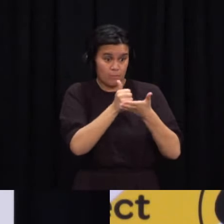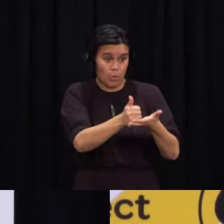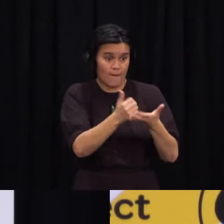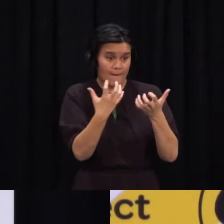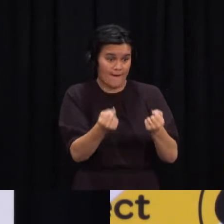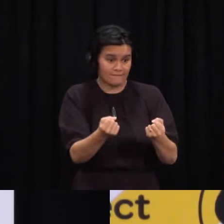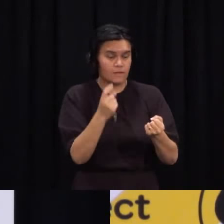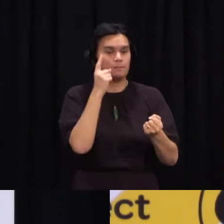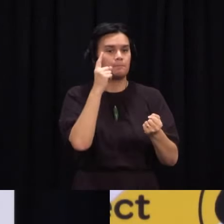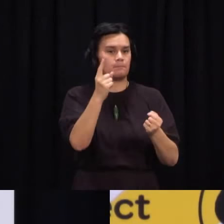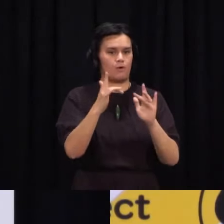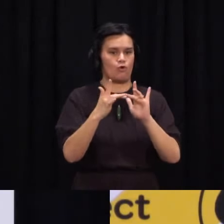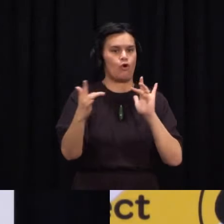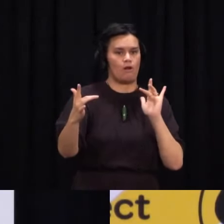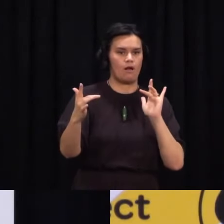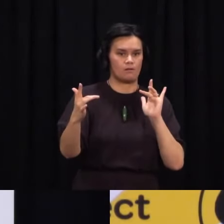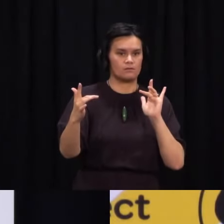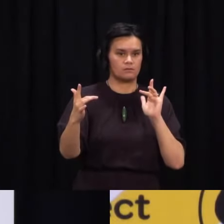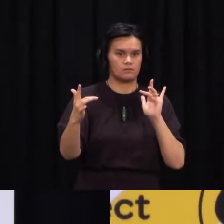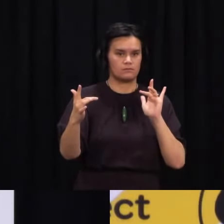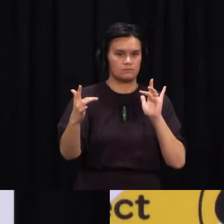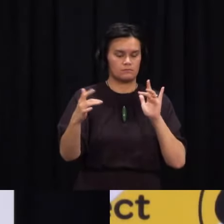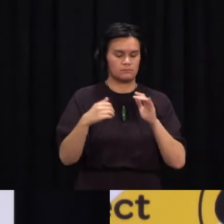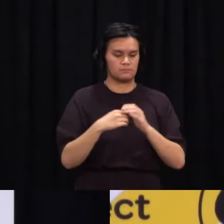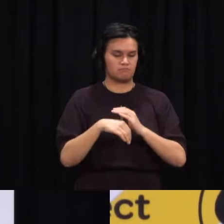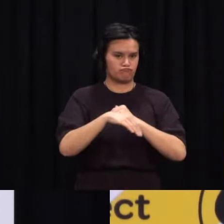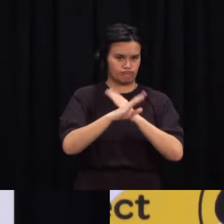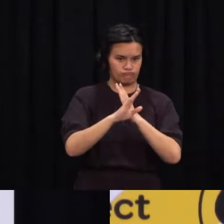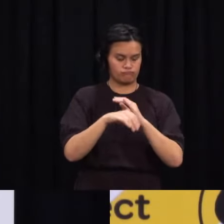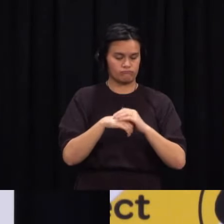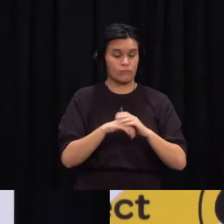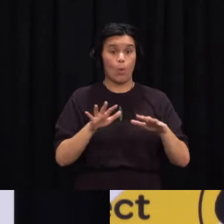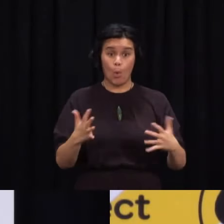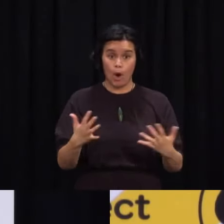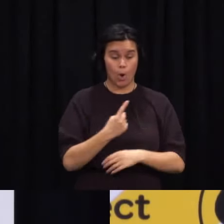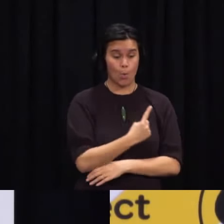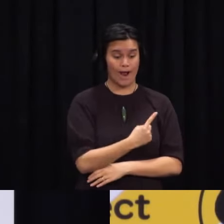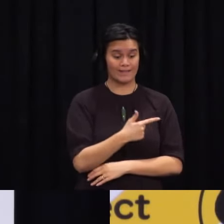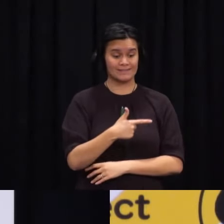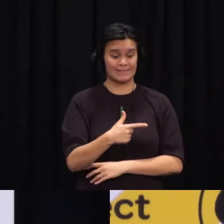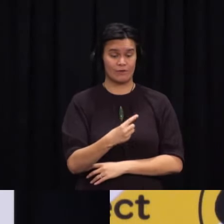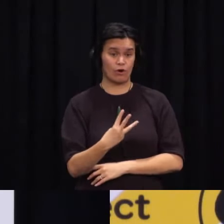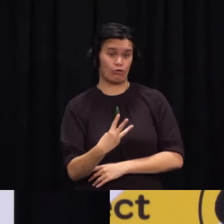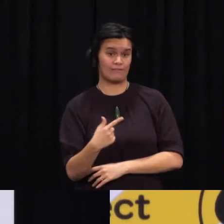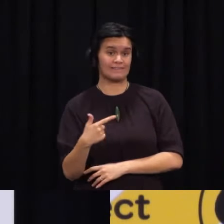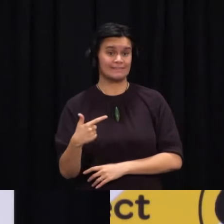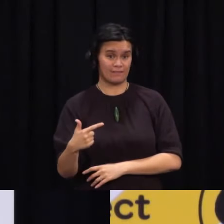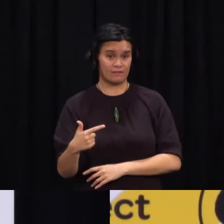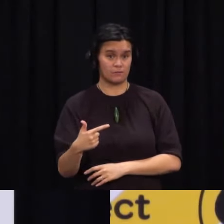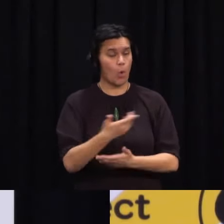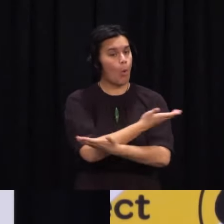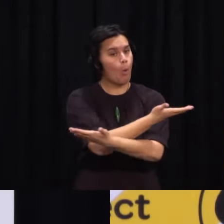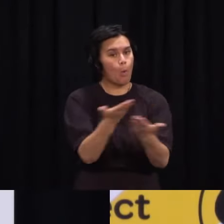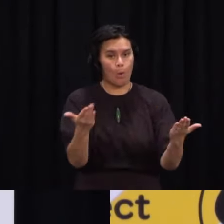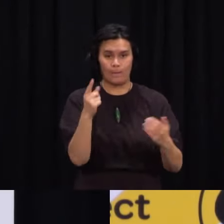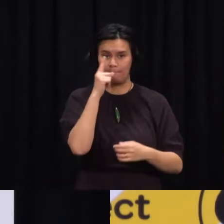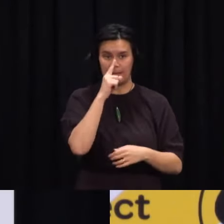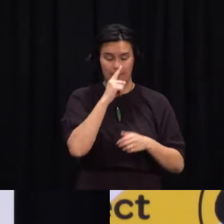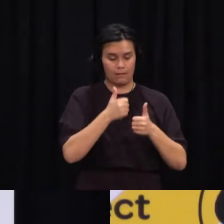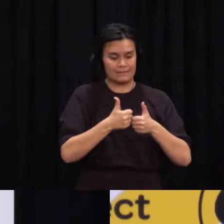but a reminder of 1737 youth line for our rangatahi. And we do have particular